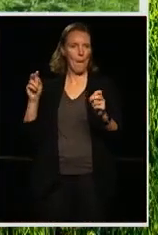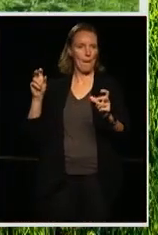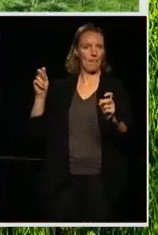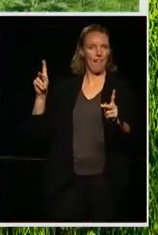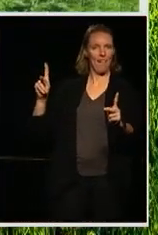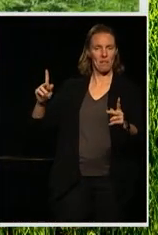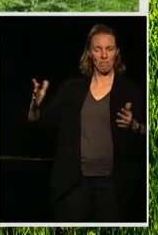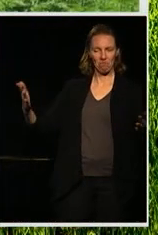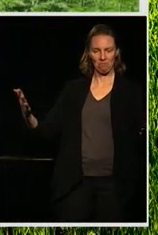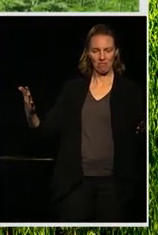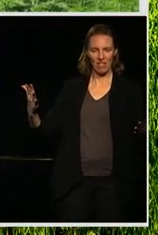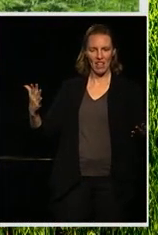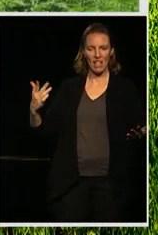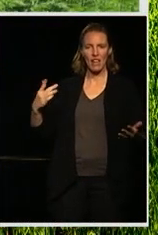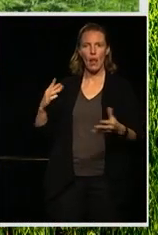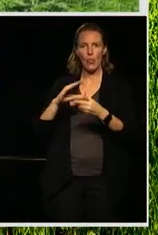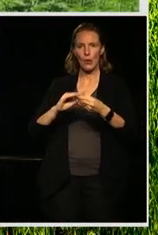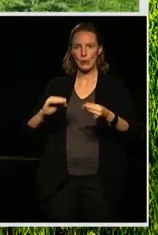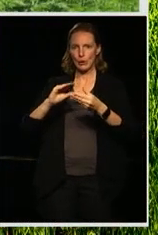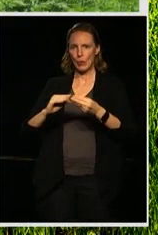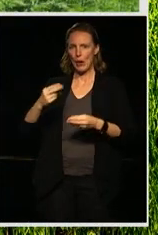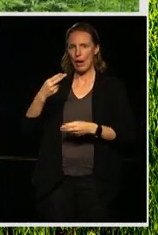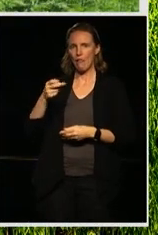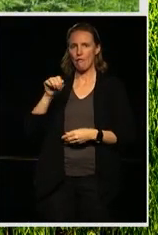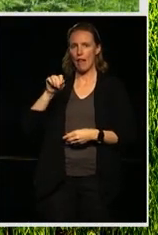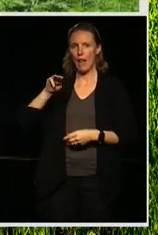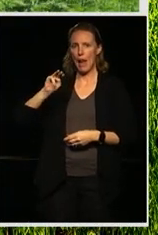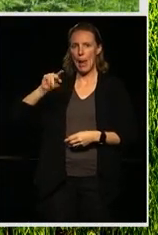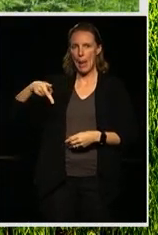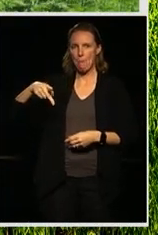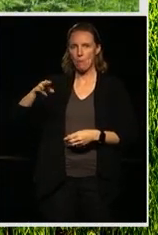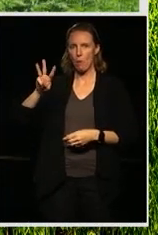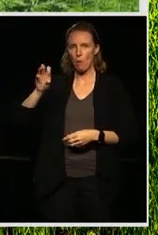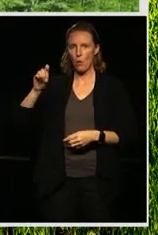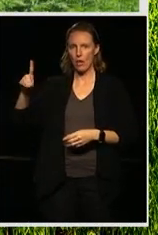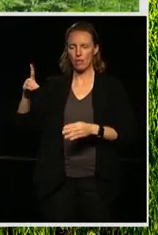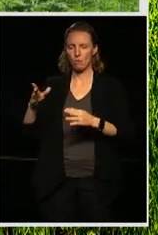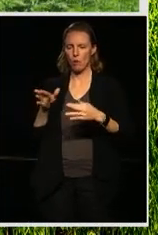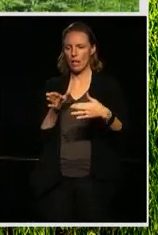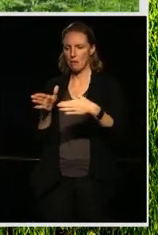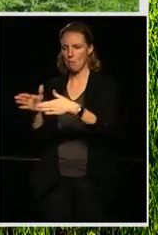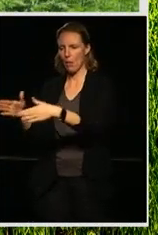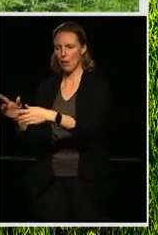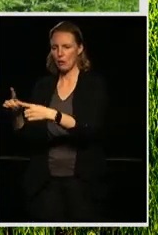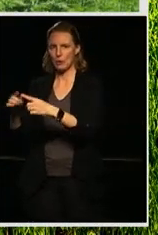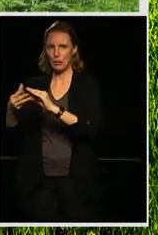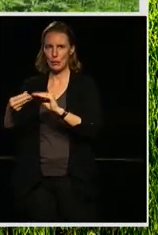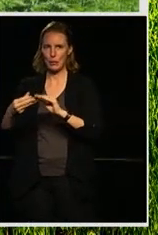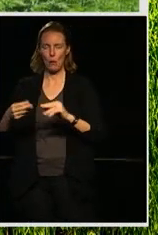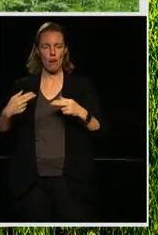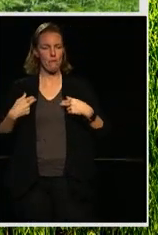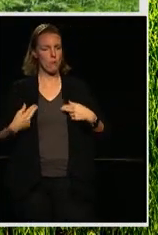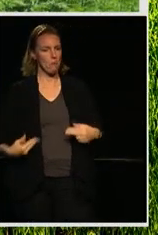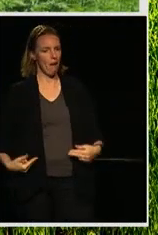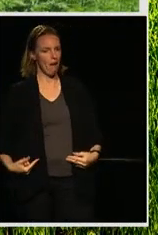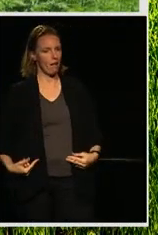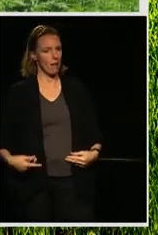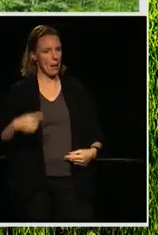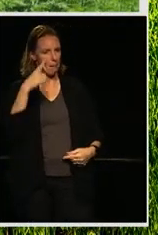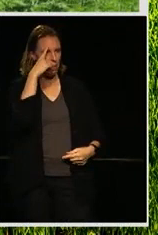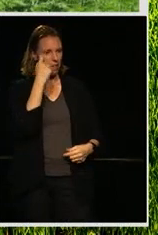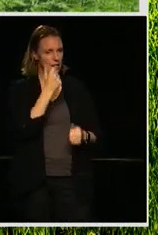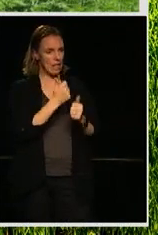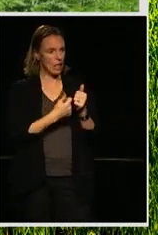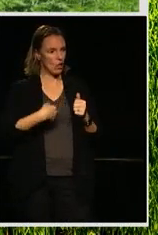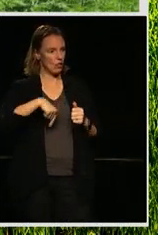Alrighty. Well, the story of hempwood runs parallel to the story of humanity because